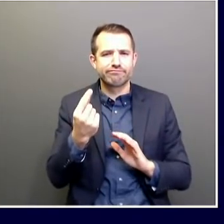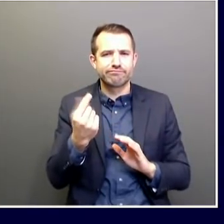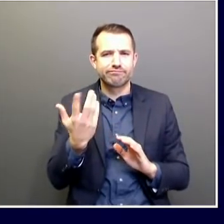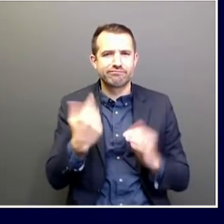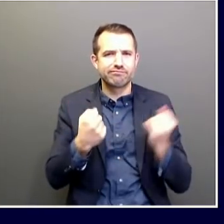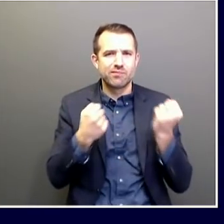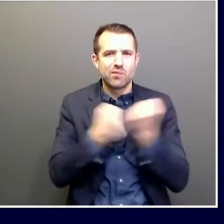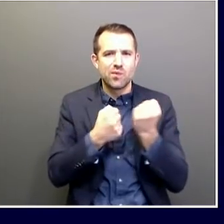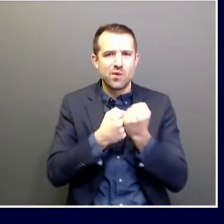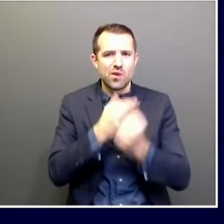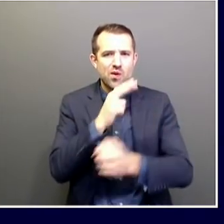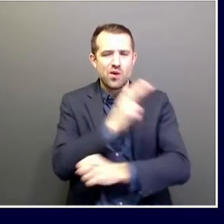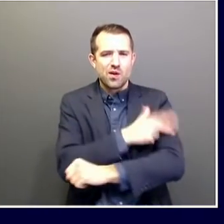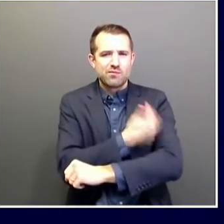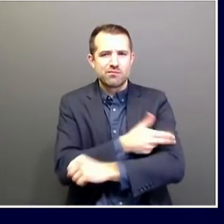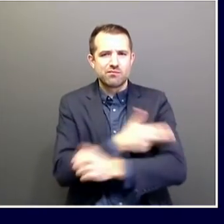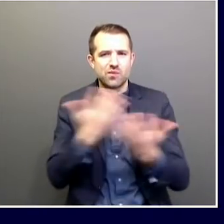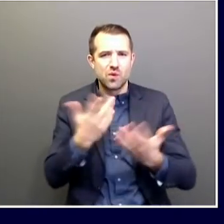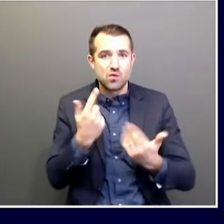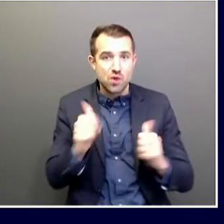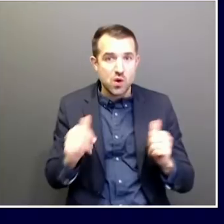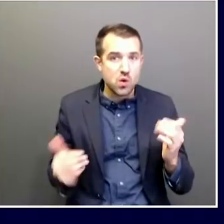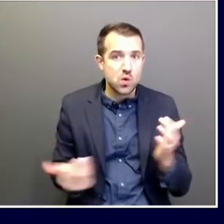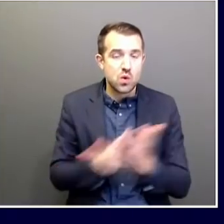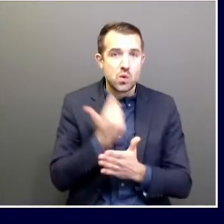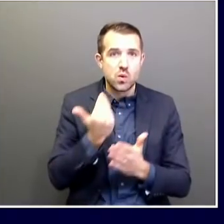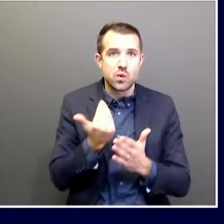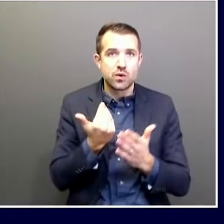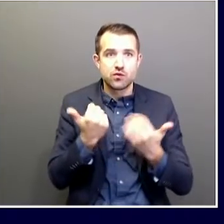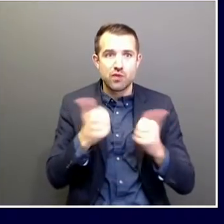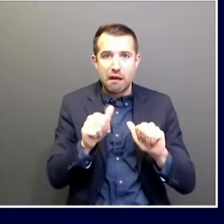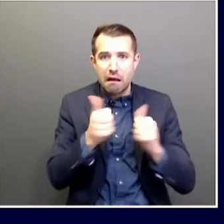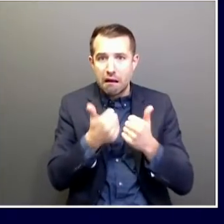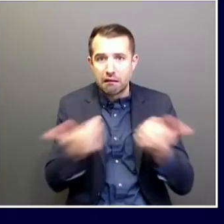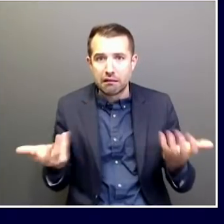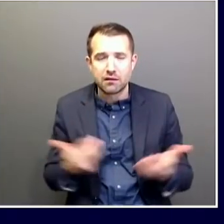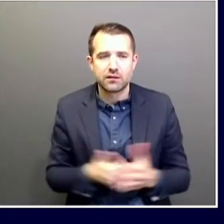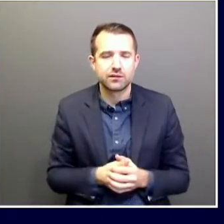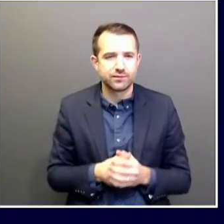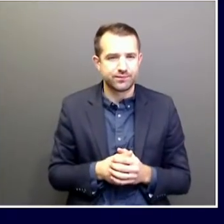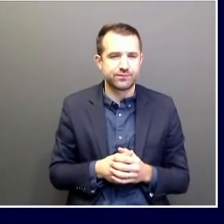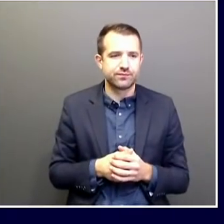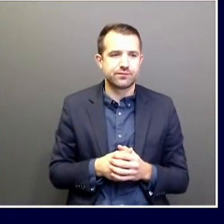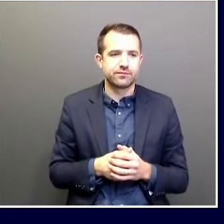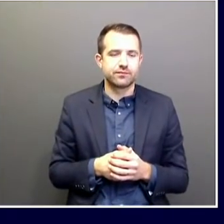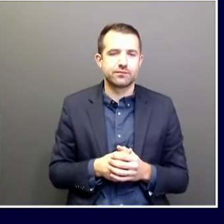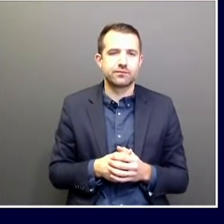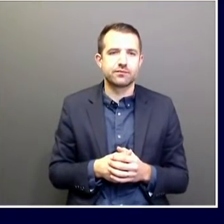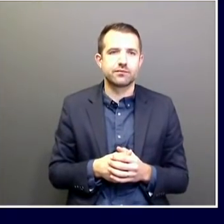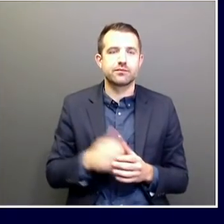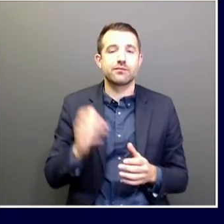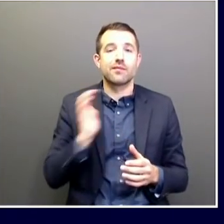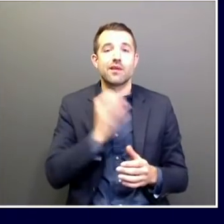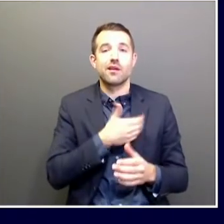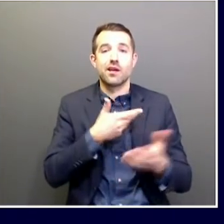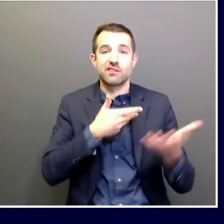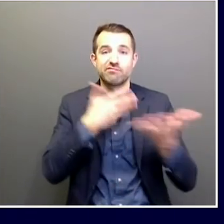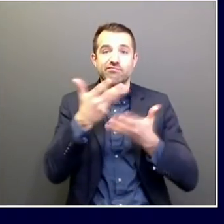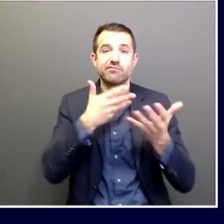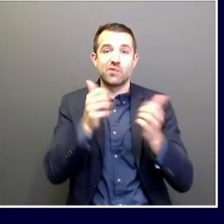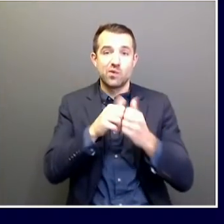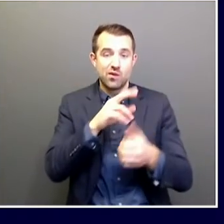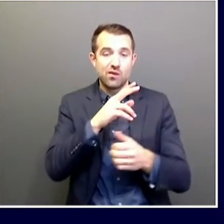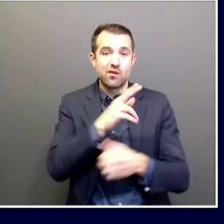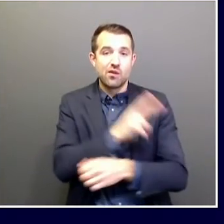and then the Maine response? Sure. We have intensified our work with hospitals and other components of the health